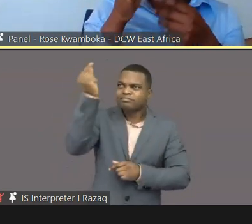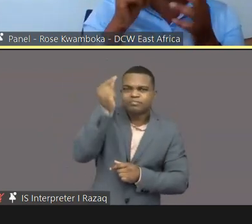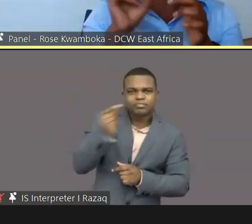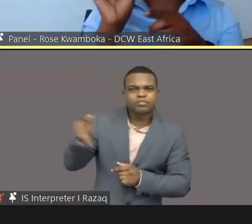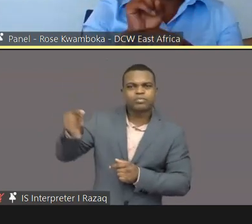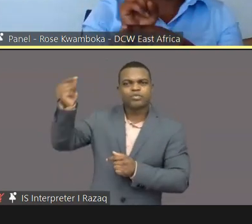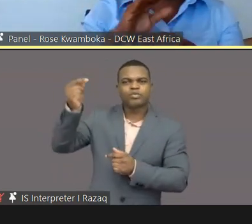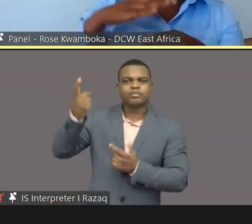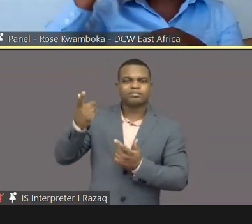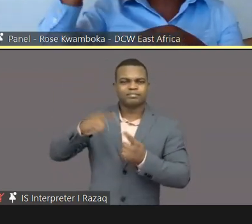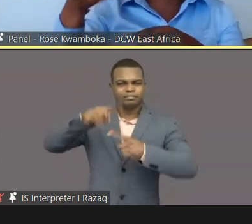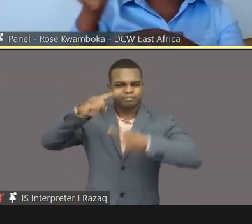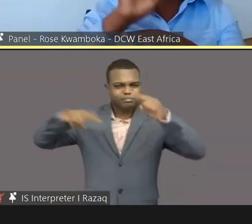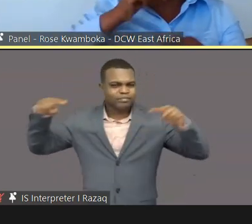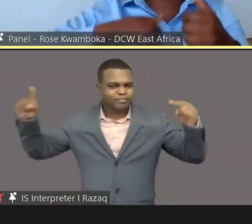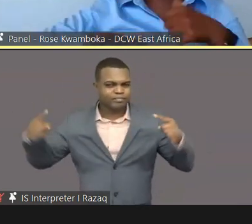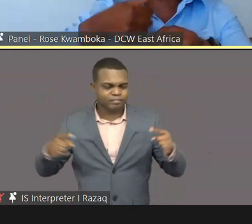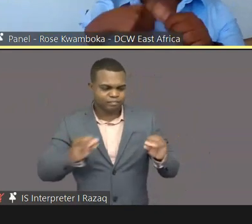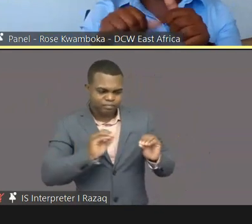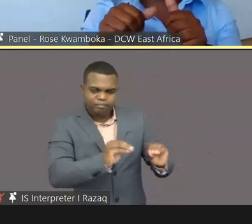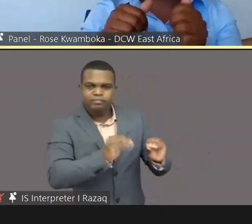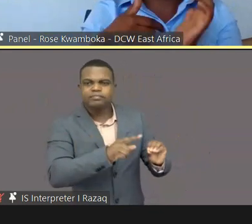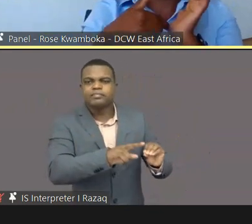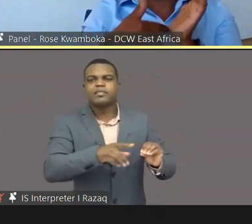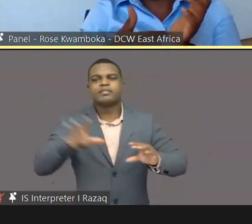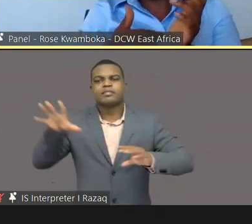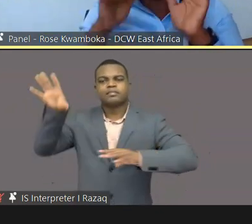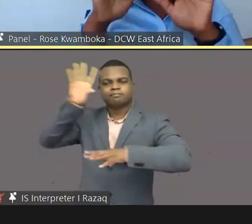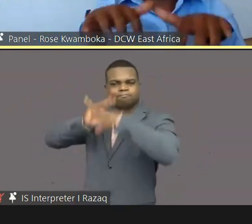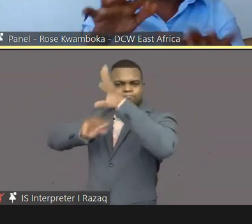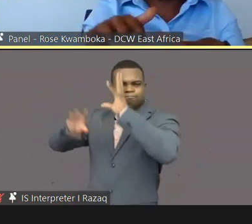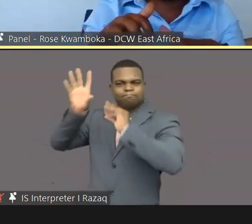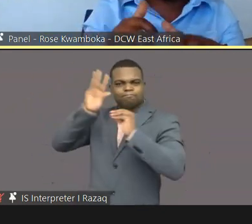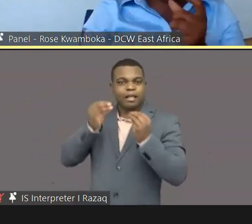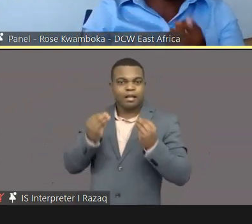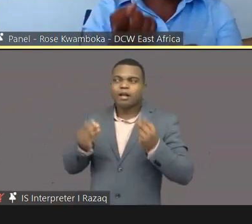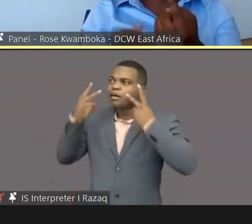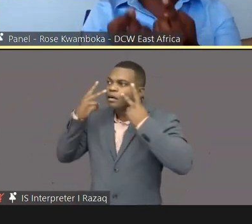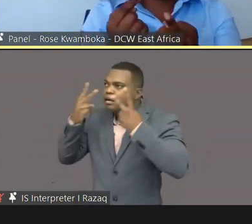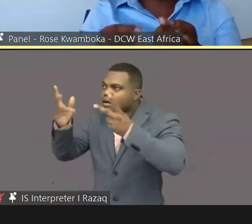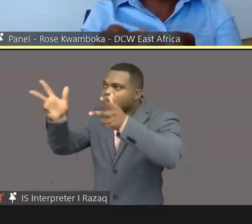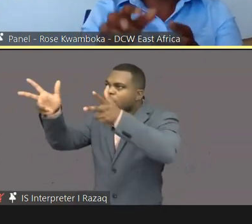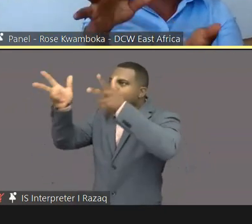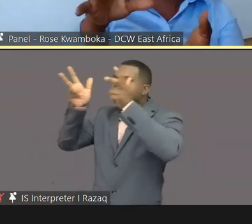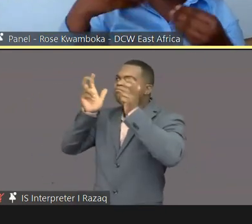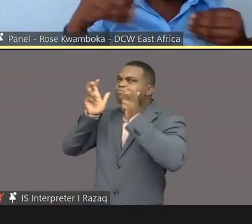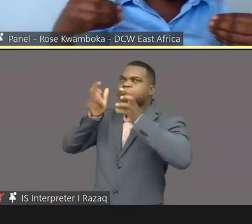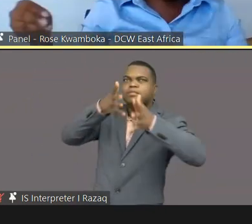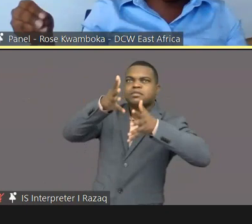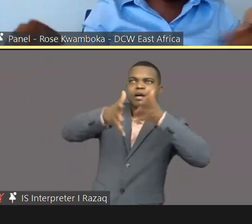The third tip is to use everyday activities. For instance, digging,